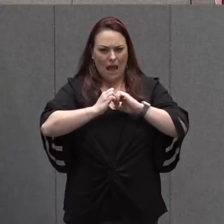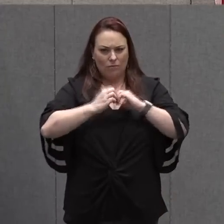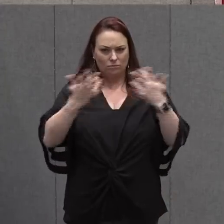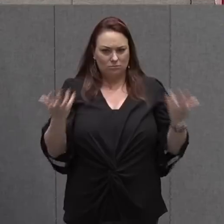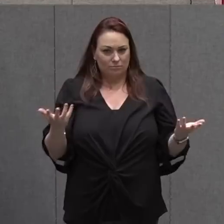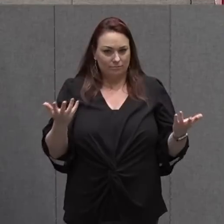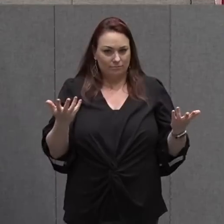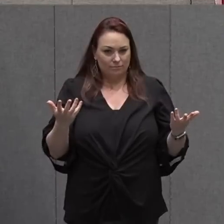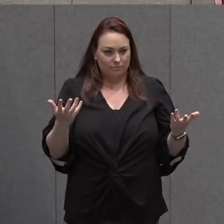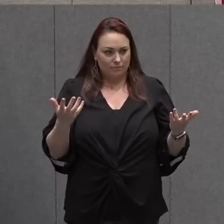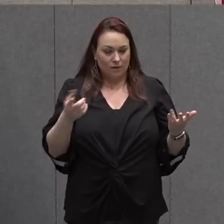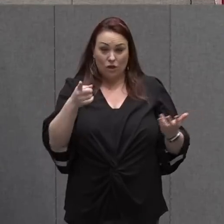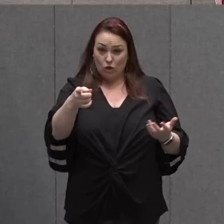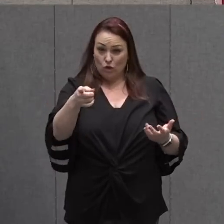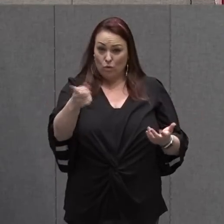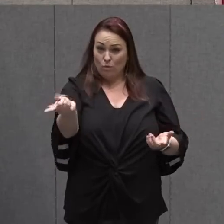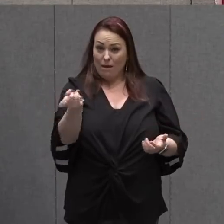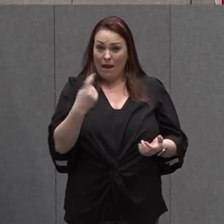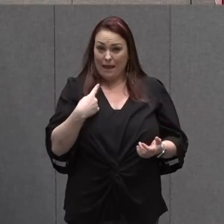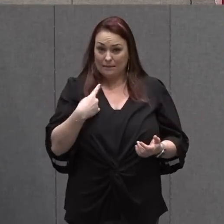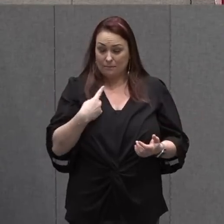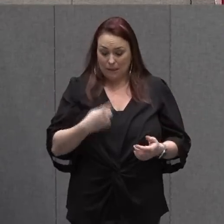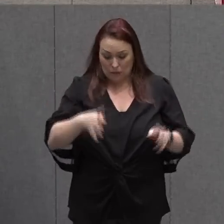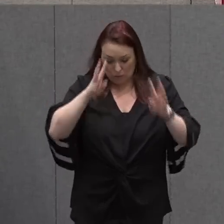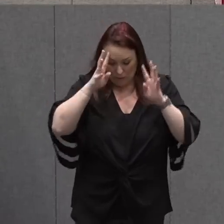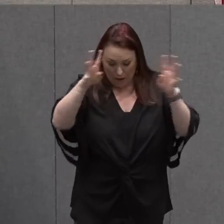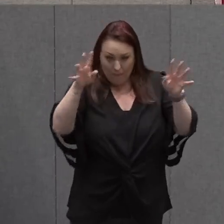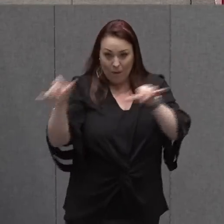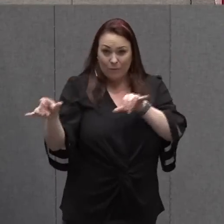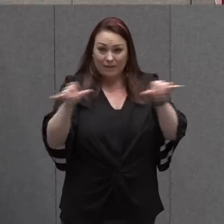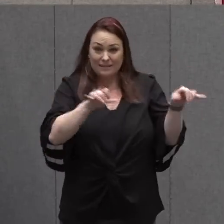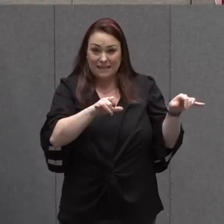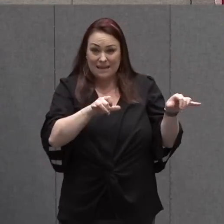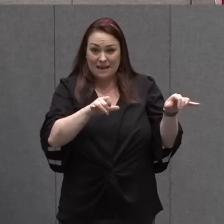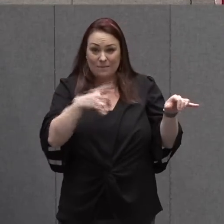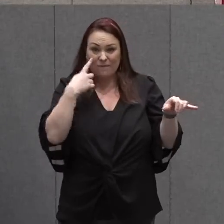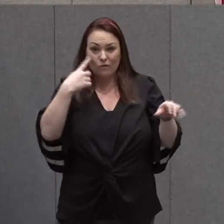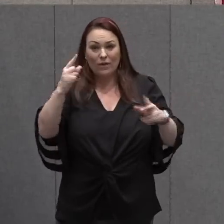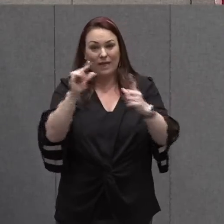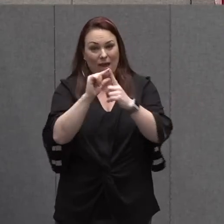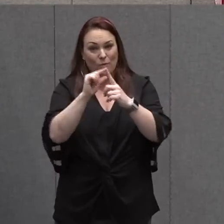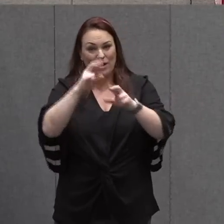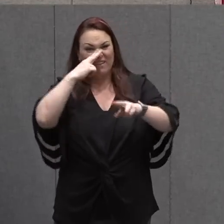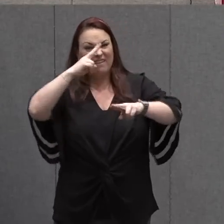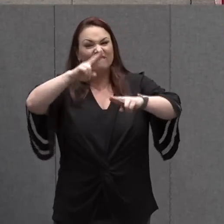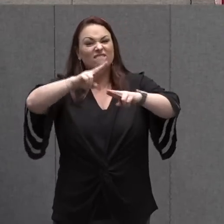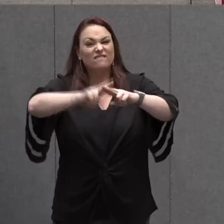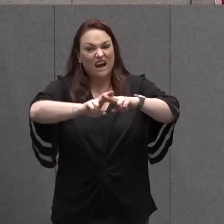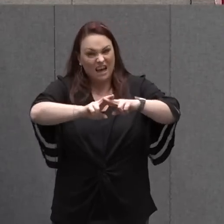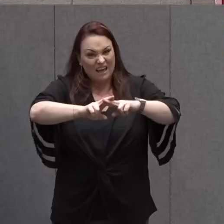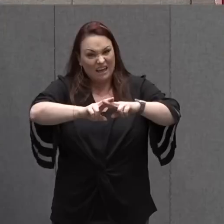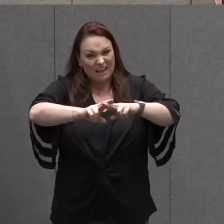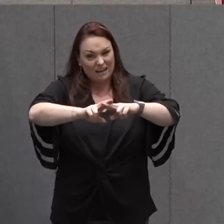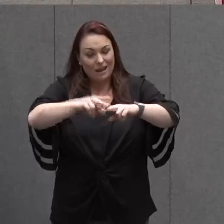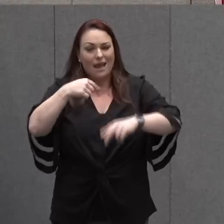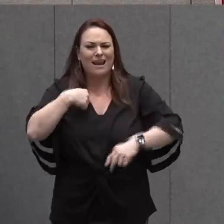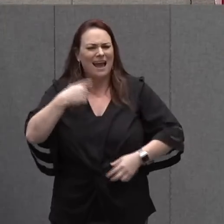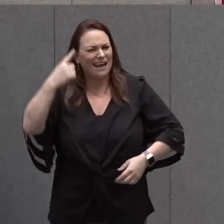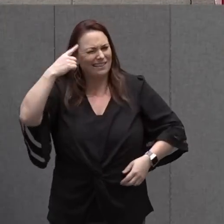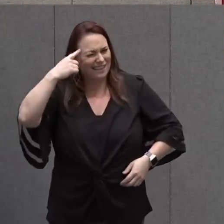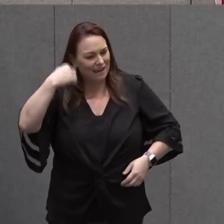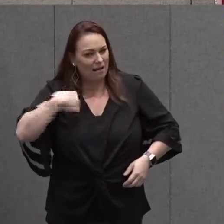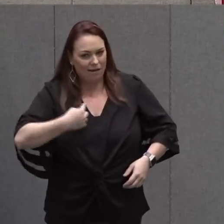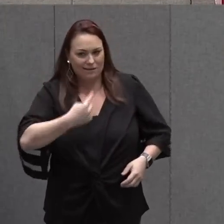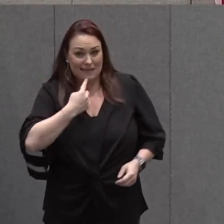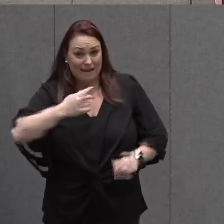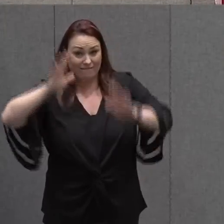you asked me to come up with a synonym for fun, and I think I said fantastic. But